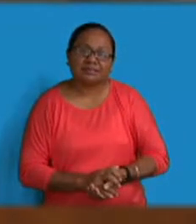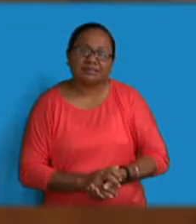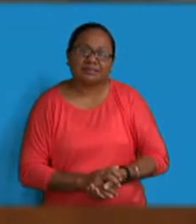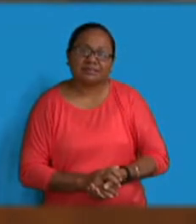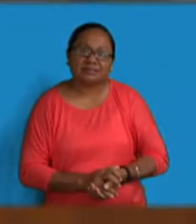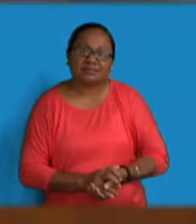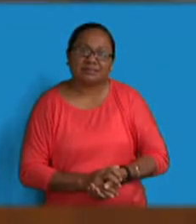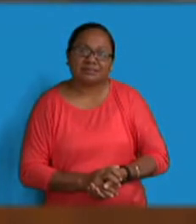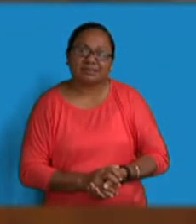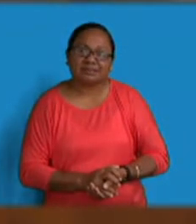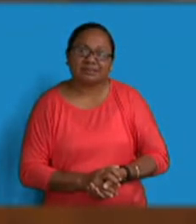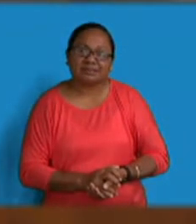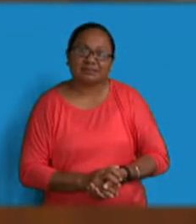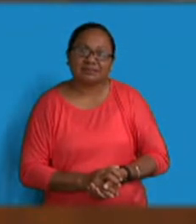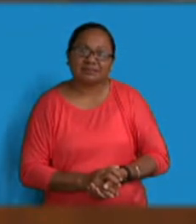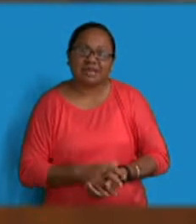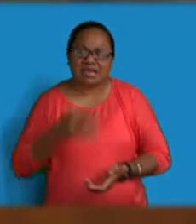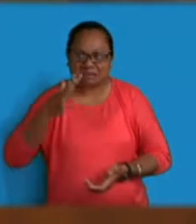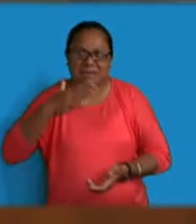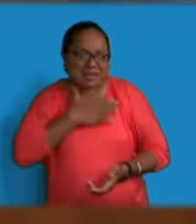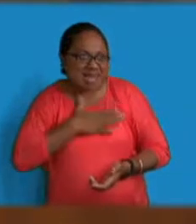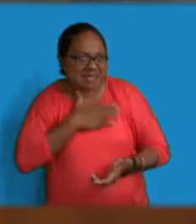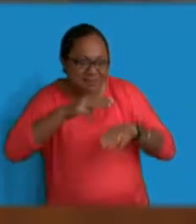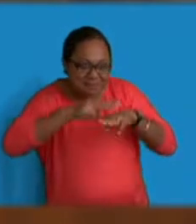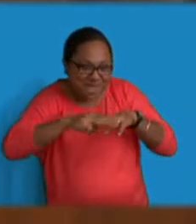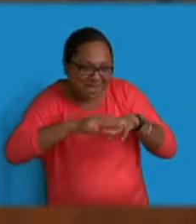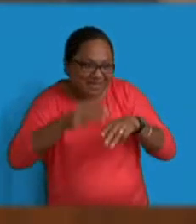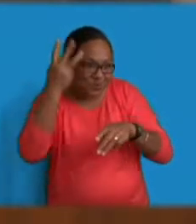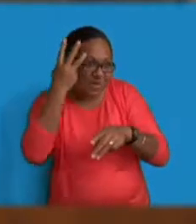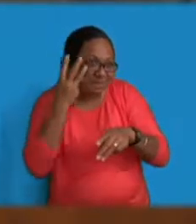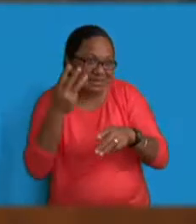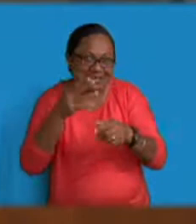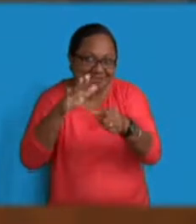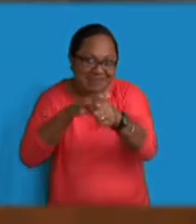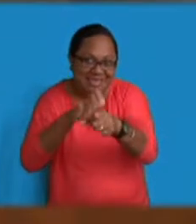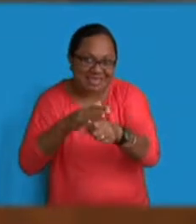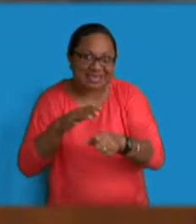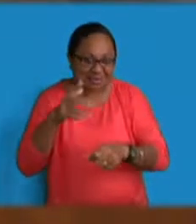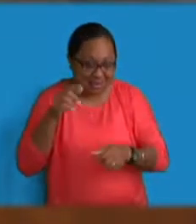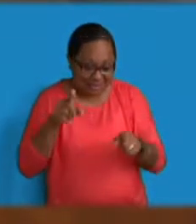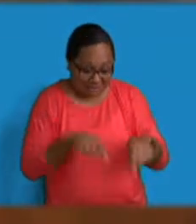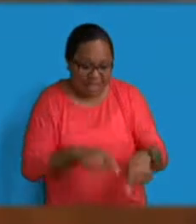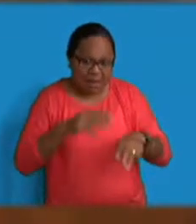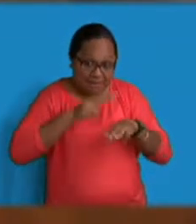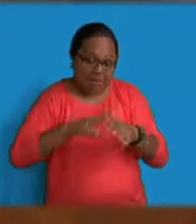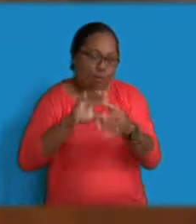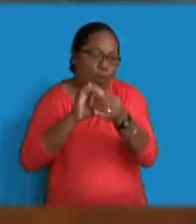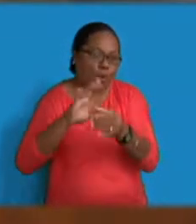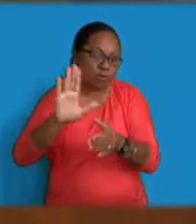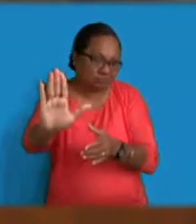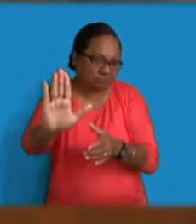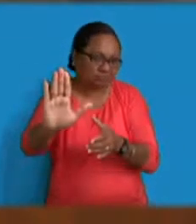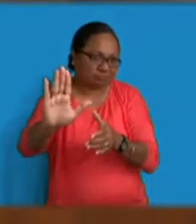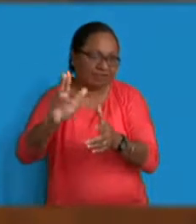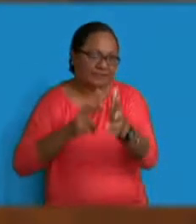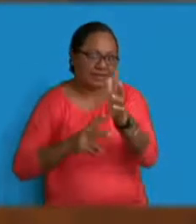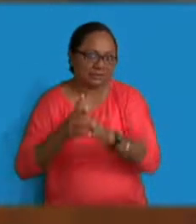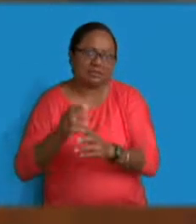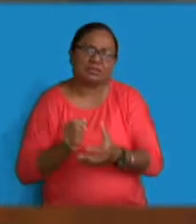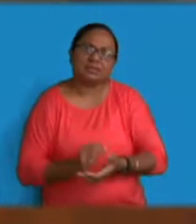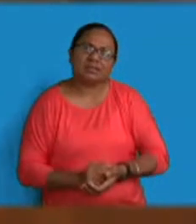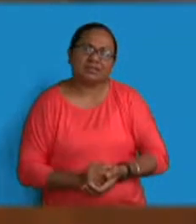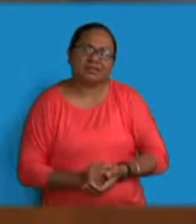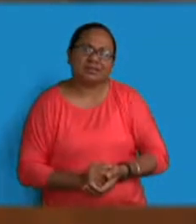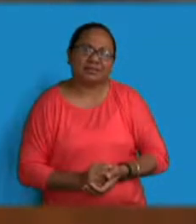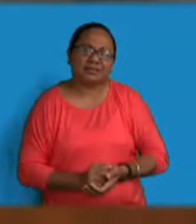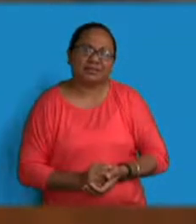of what the ladies are producing, which could be unique to their region, what would be the protection, what would be